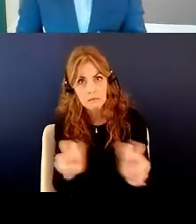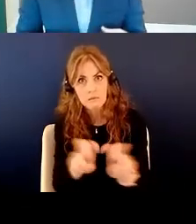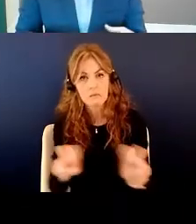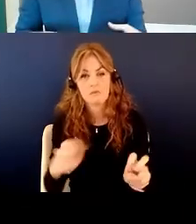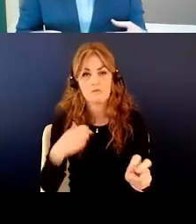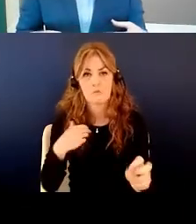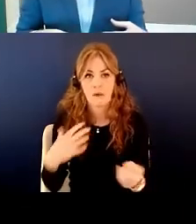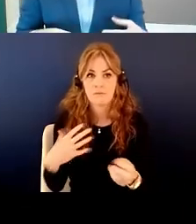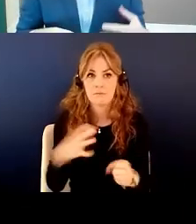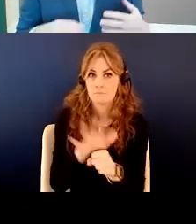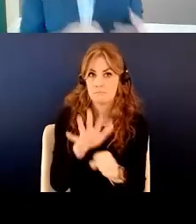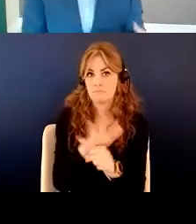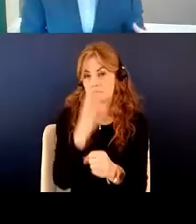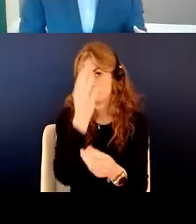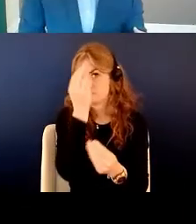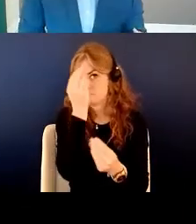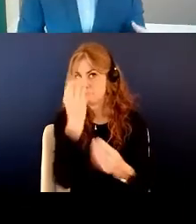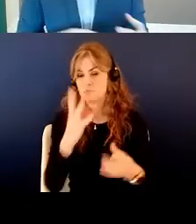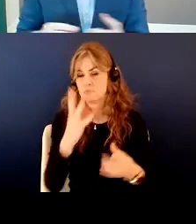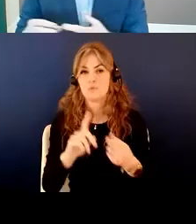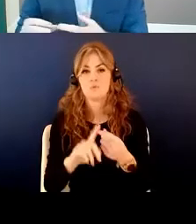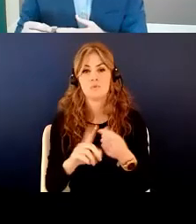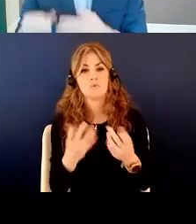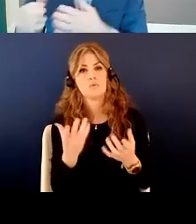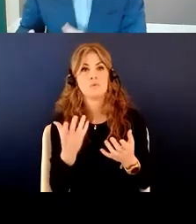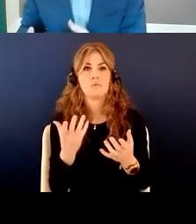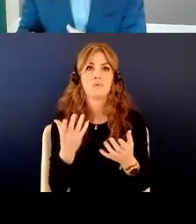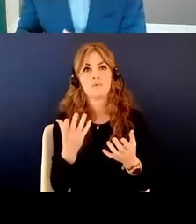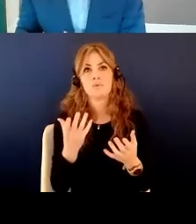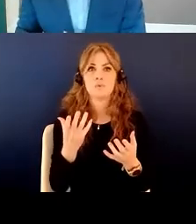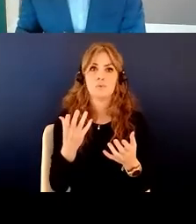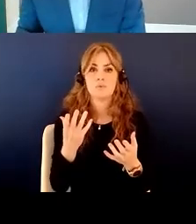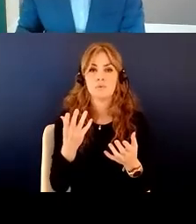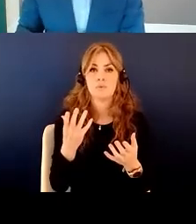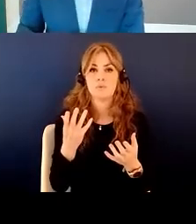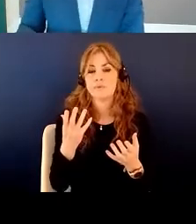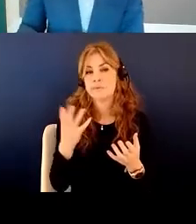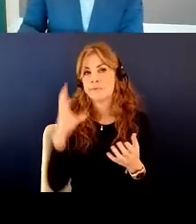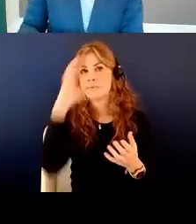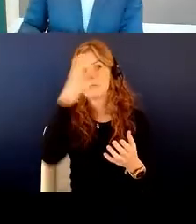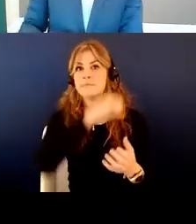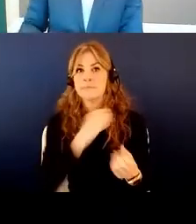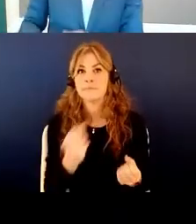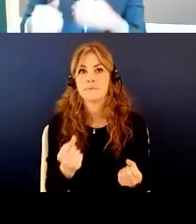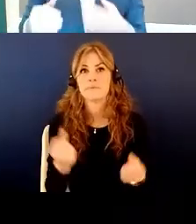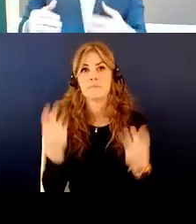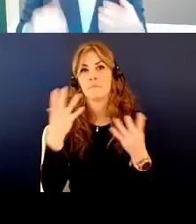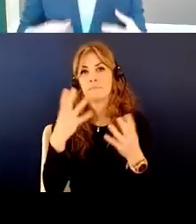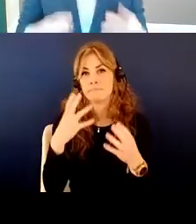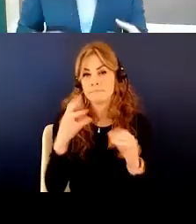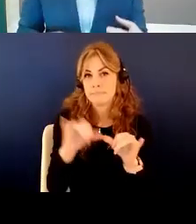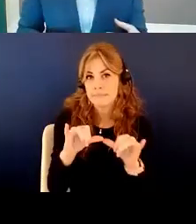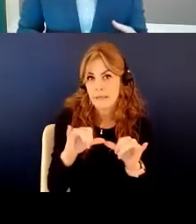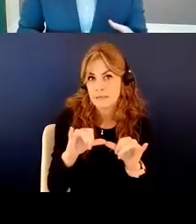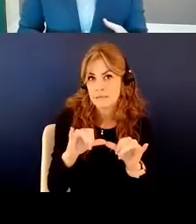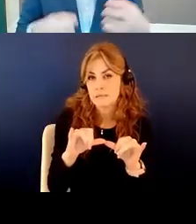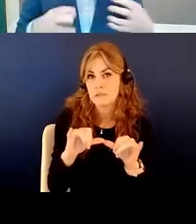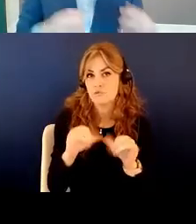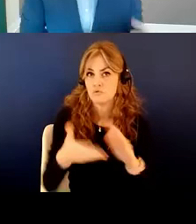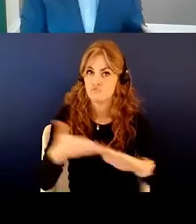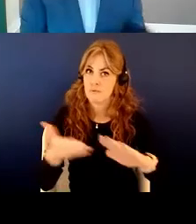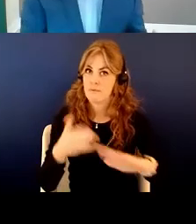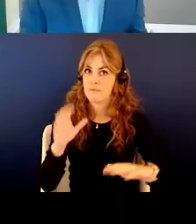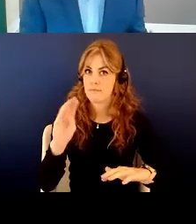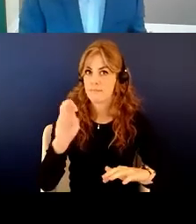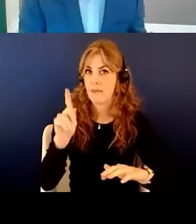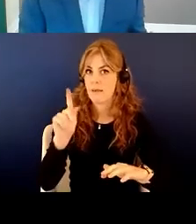information to estimate some effect sizes and then run a meta-analysis. You're really interested in